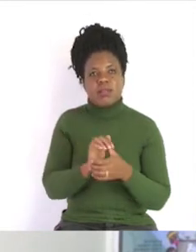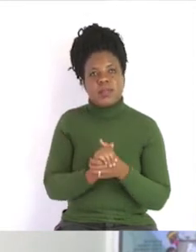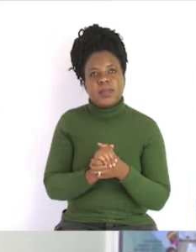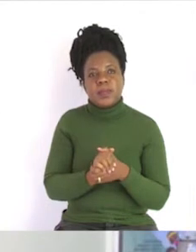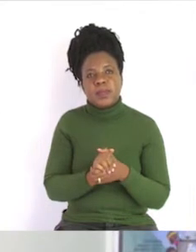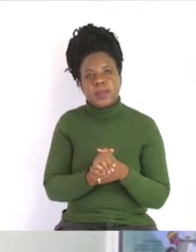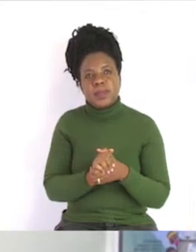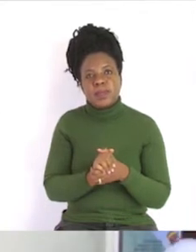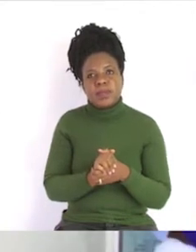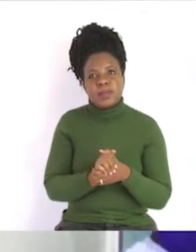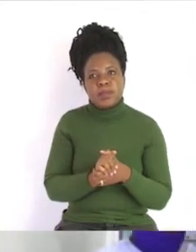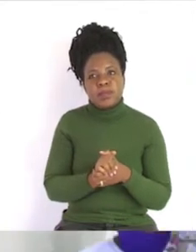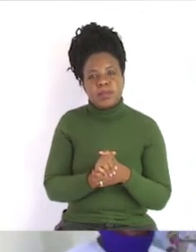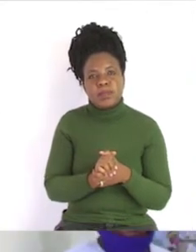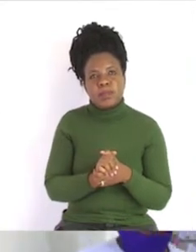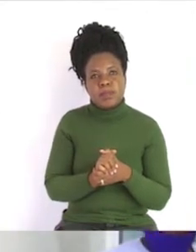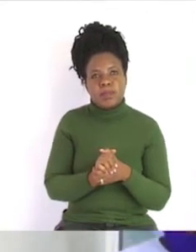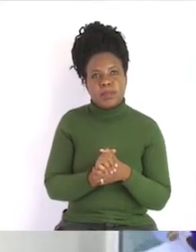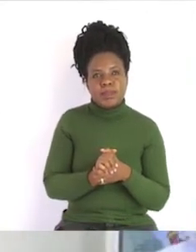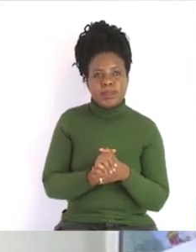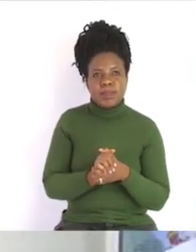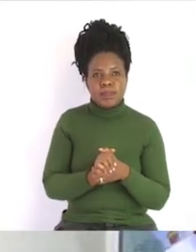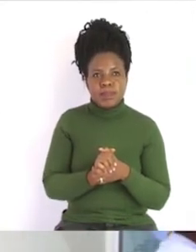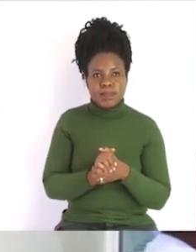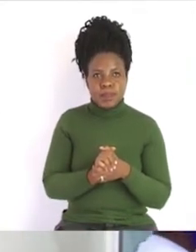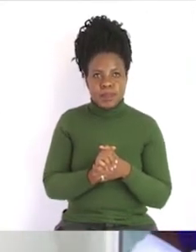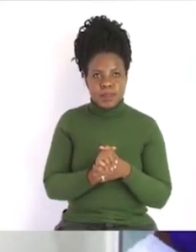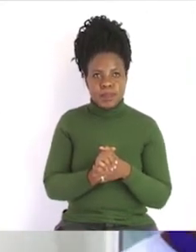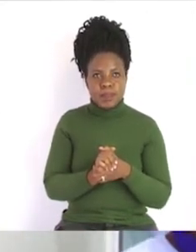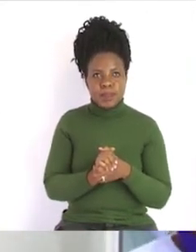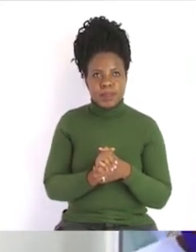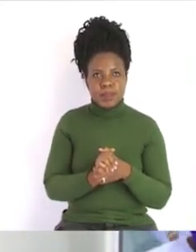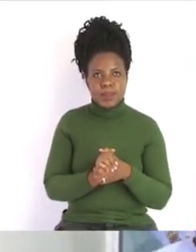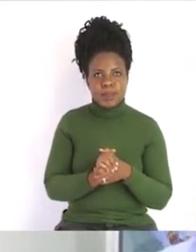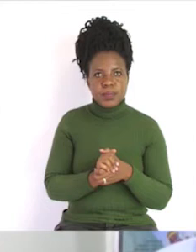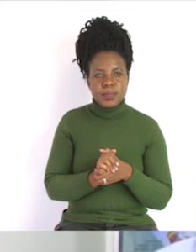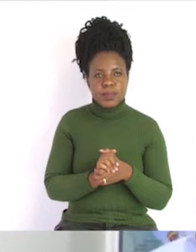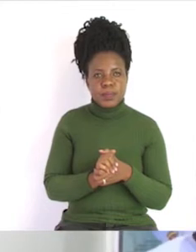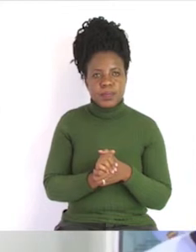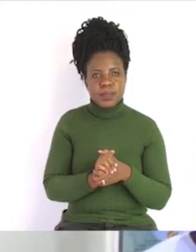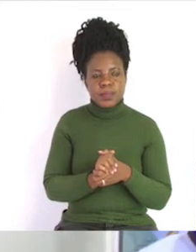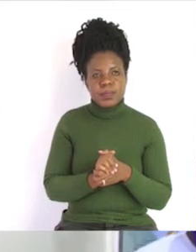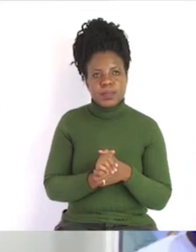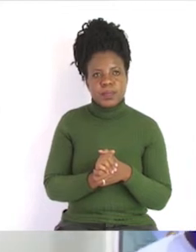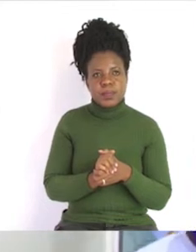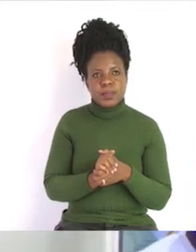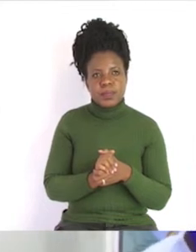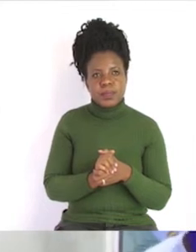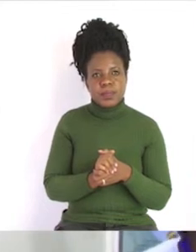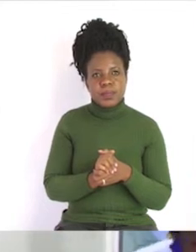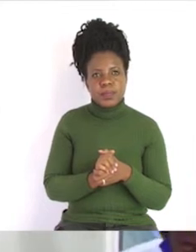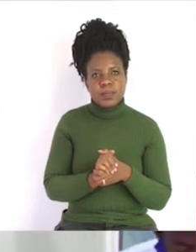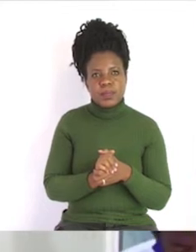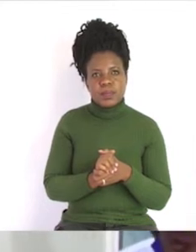Quotient. All right? So, now, let's see how different it is than the one that is